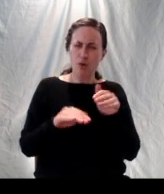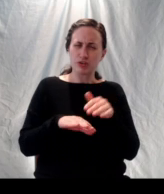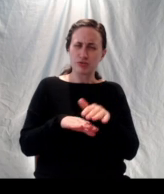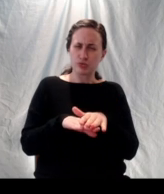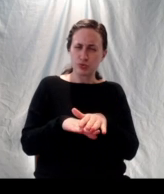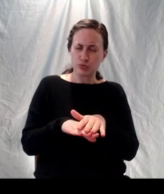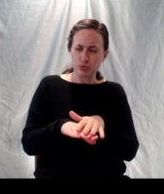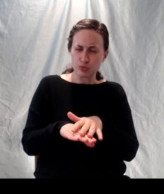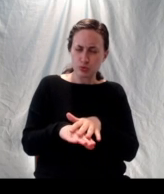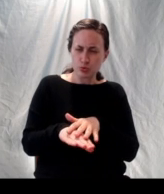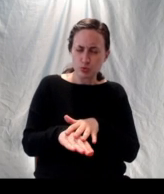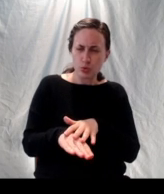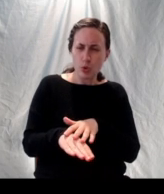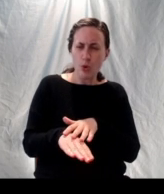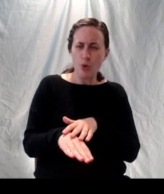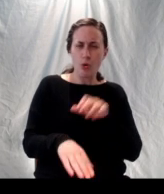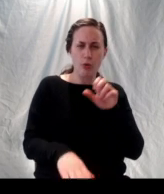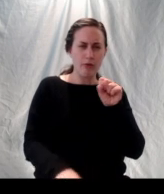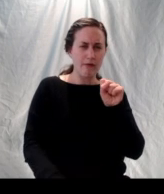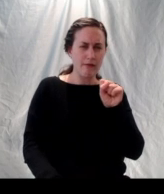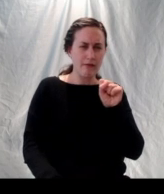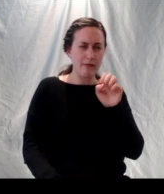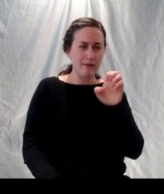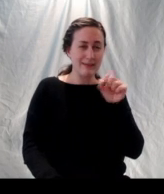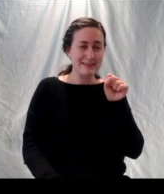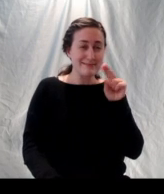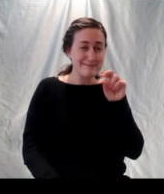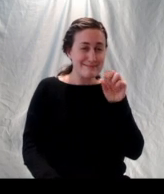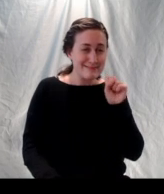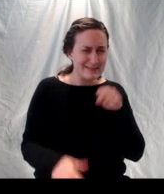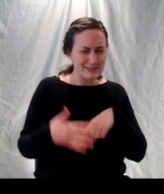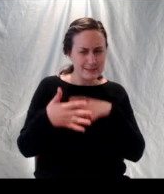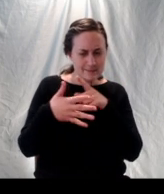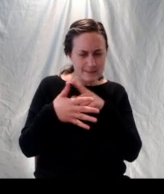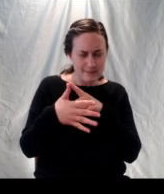just brings those stress levels, those anxiety levels right down.